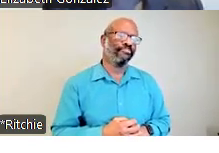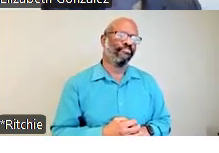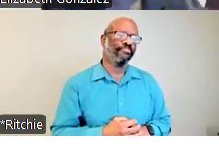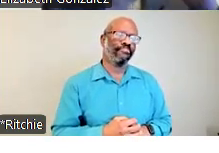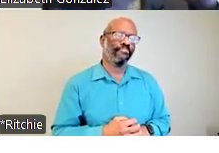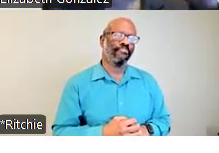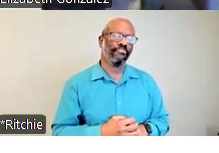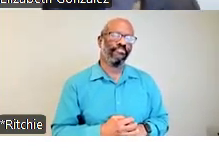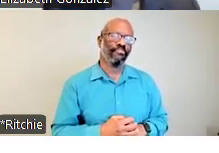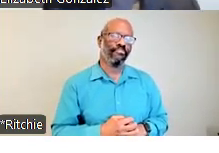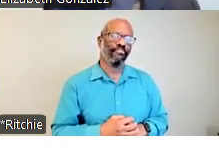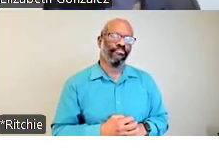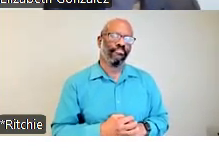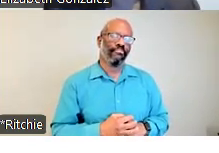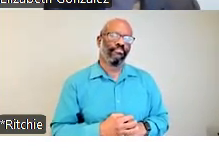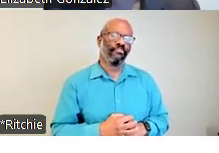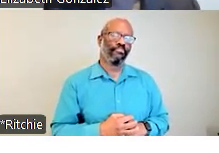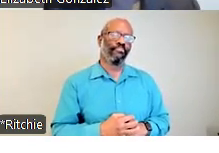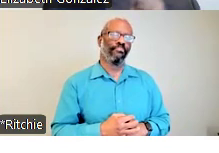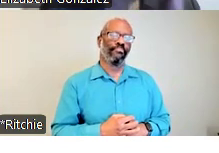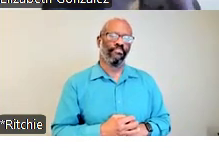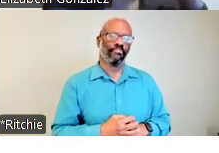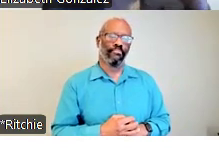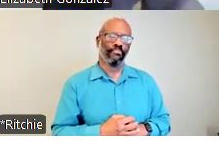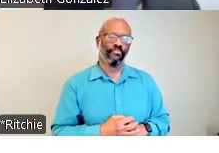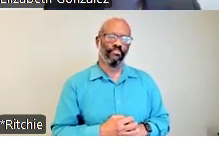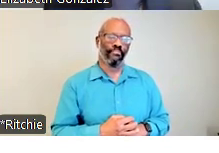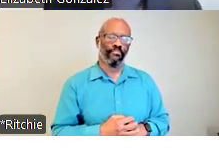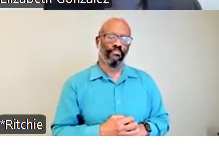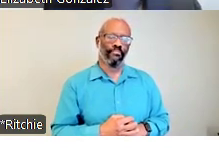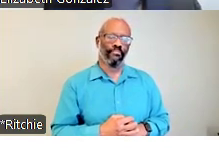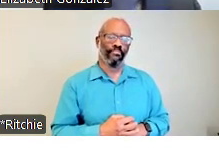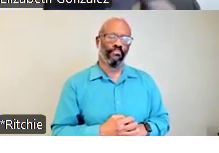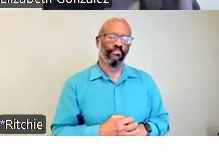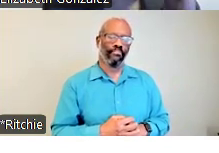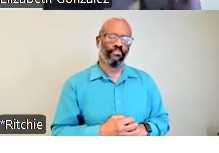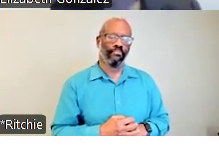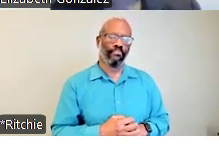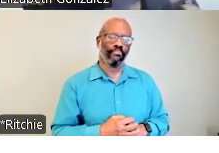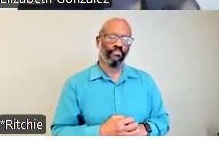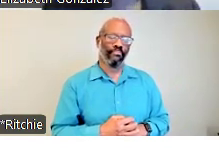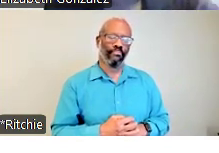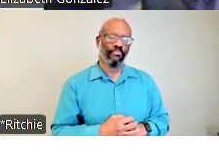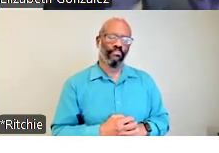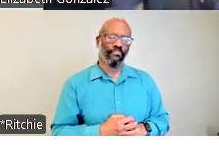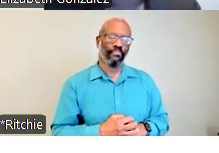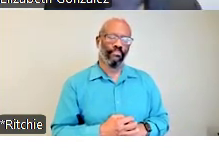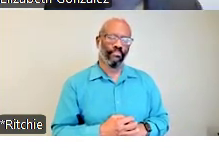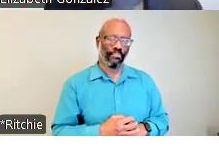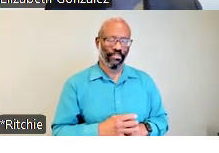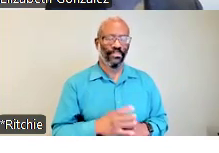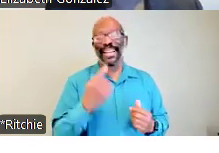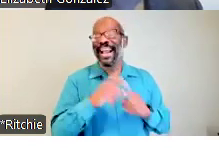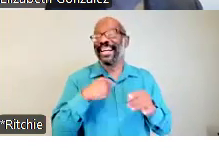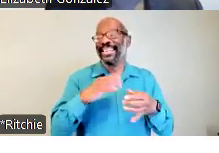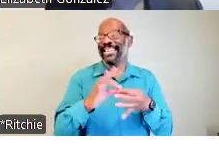Just like you are going to lose all of your credit cards, you have to include them all. You have to include all of